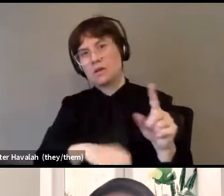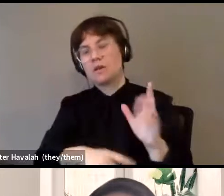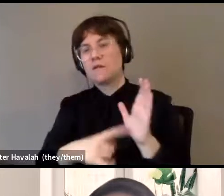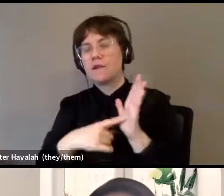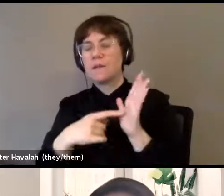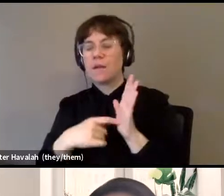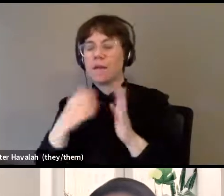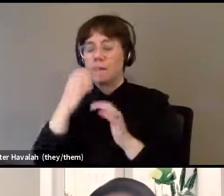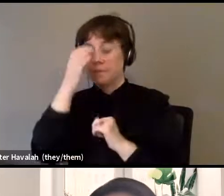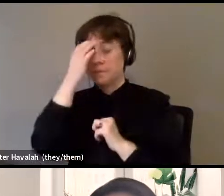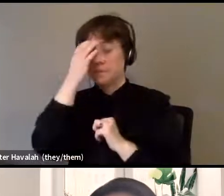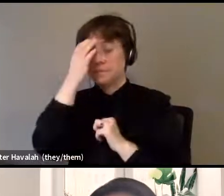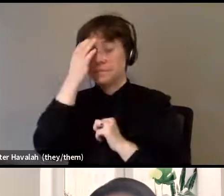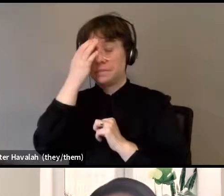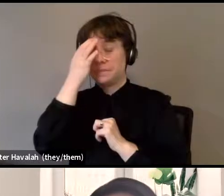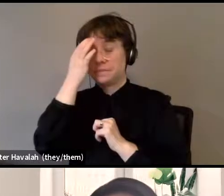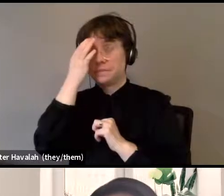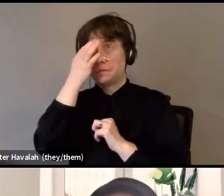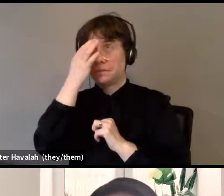example, I'll